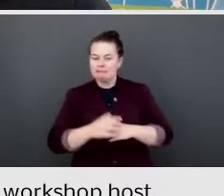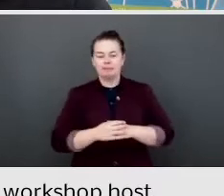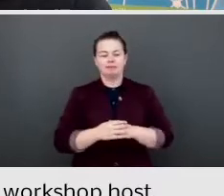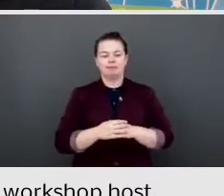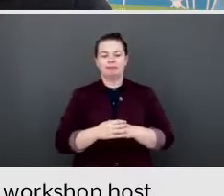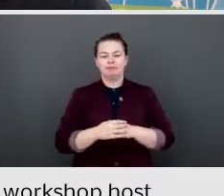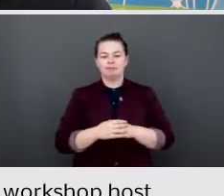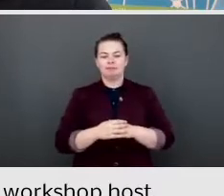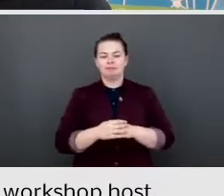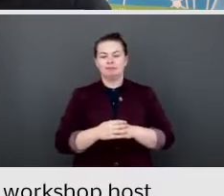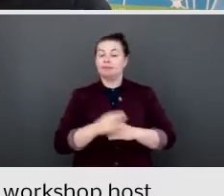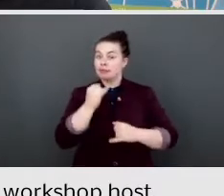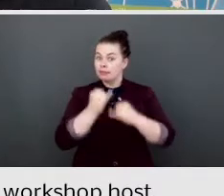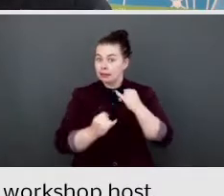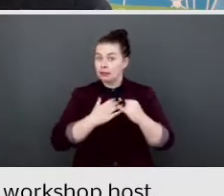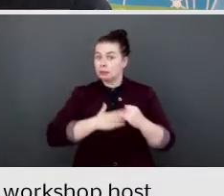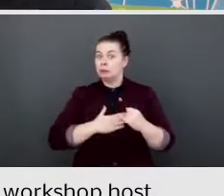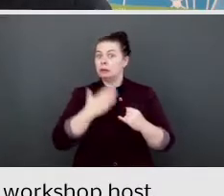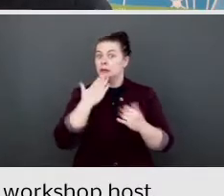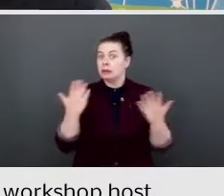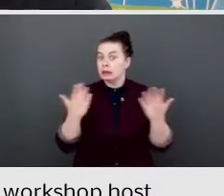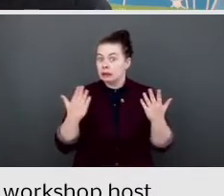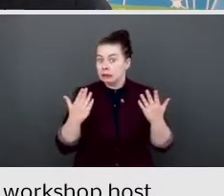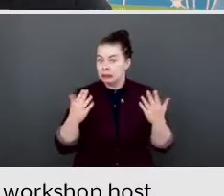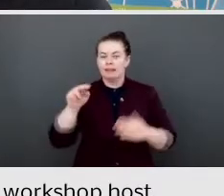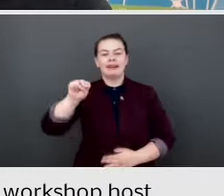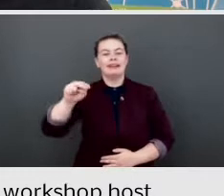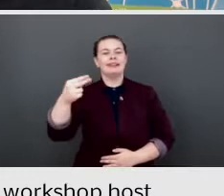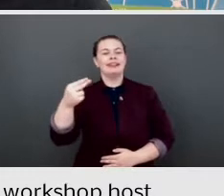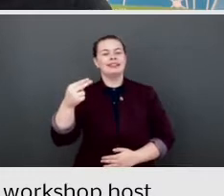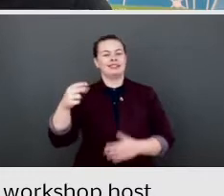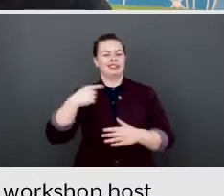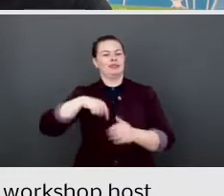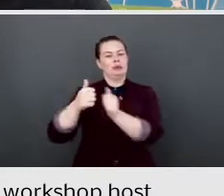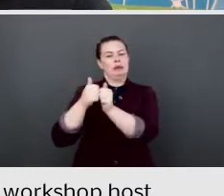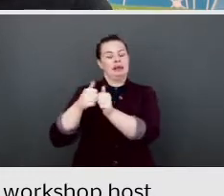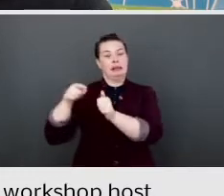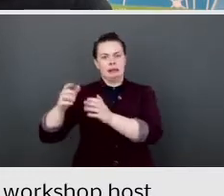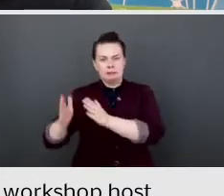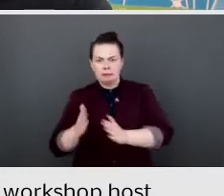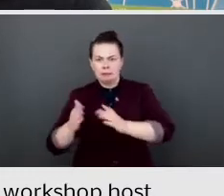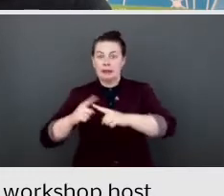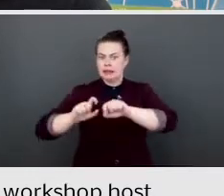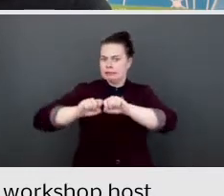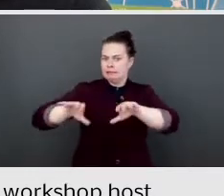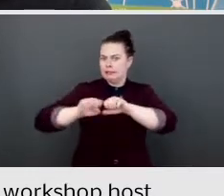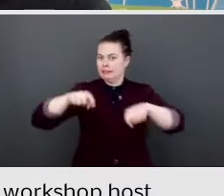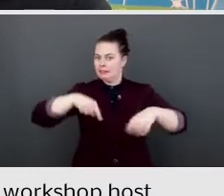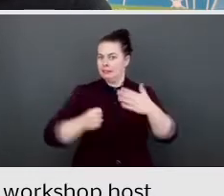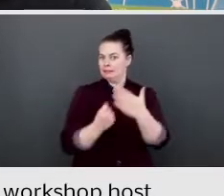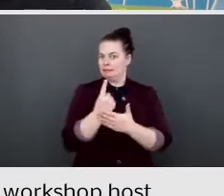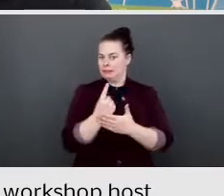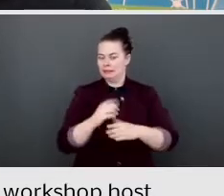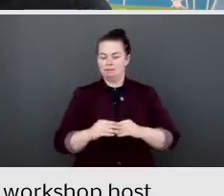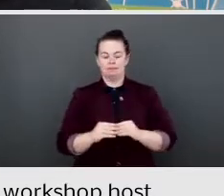discussions. Last but not least, I would like to thank our partners at Age for preparing and advertising the